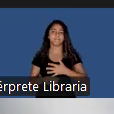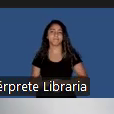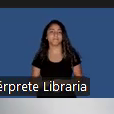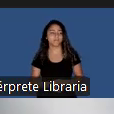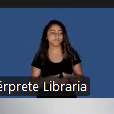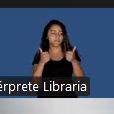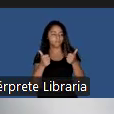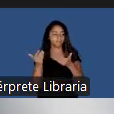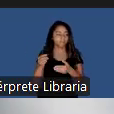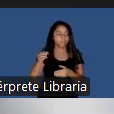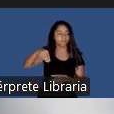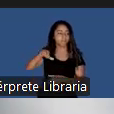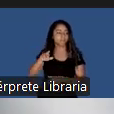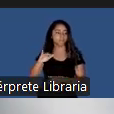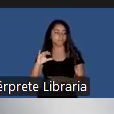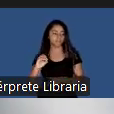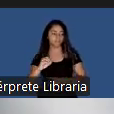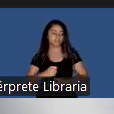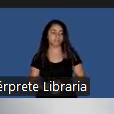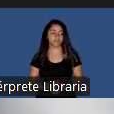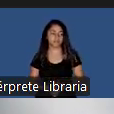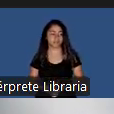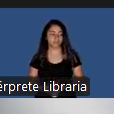better performance in this Black Friday.